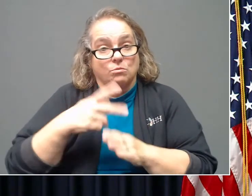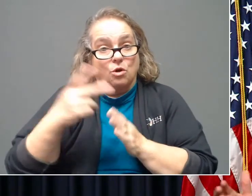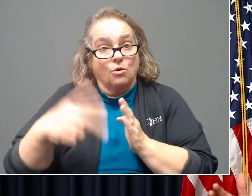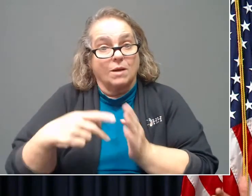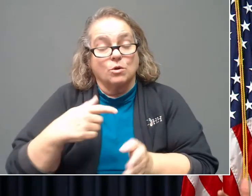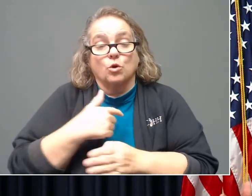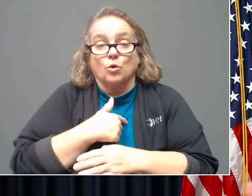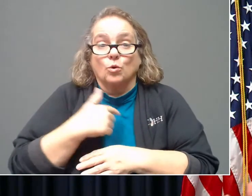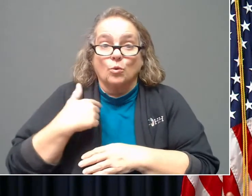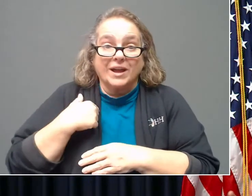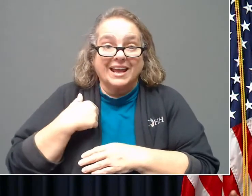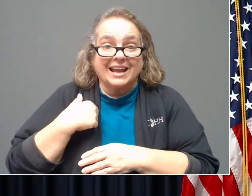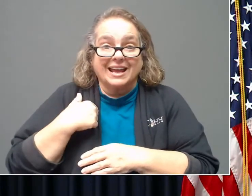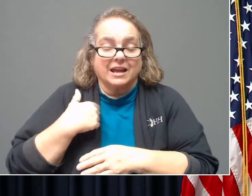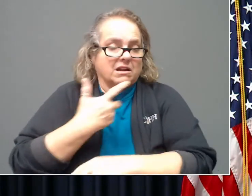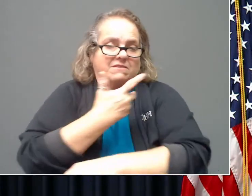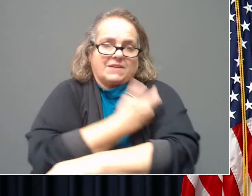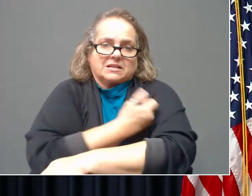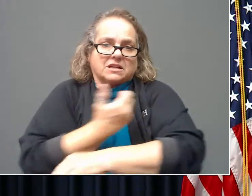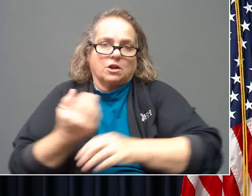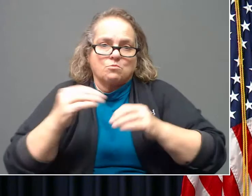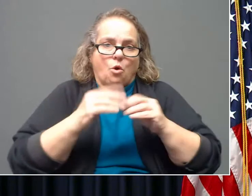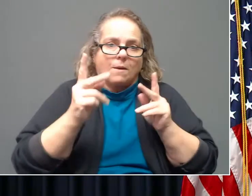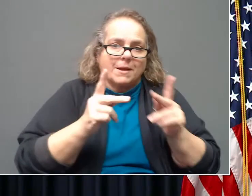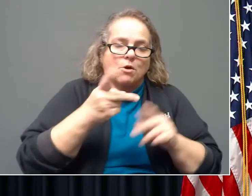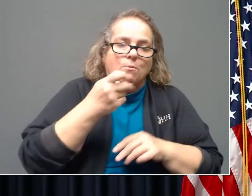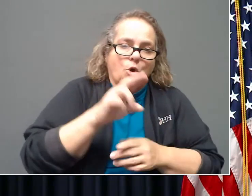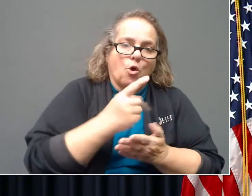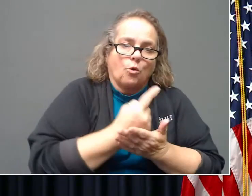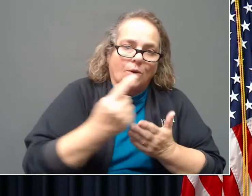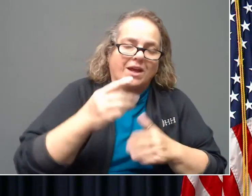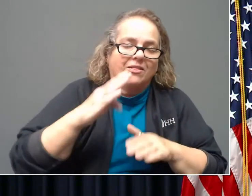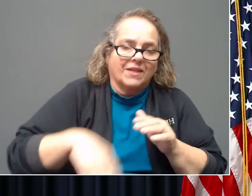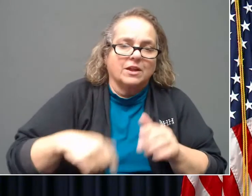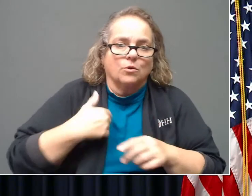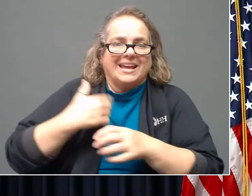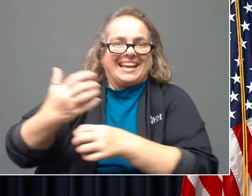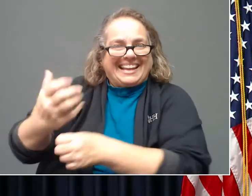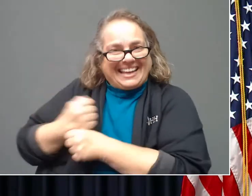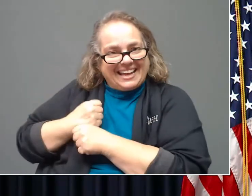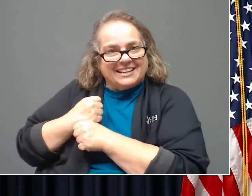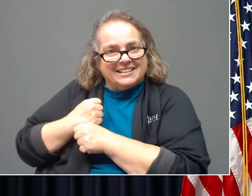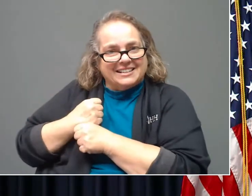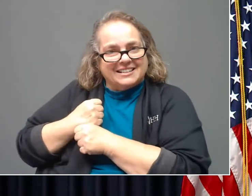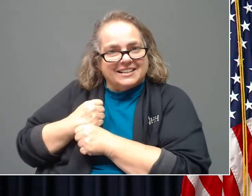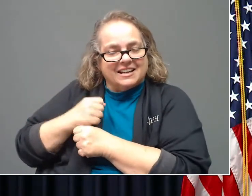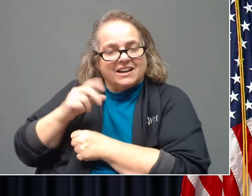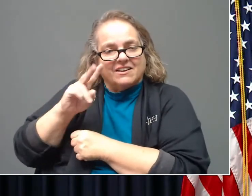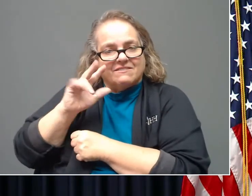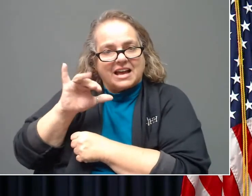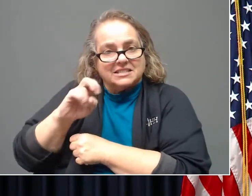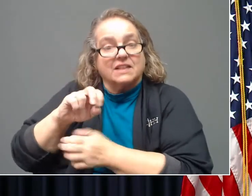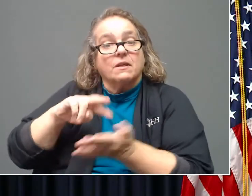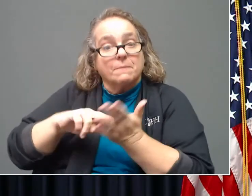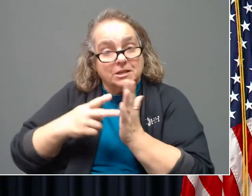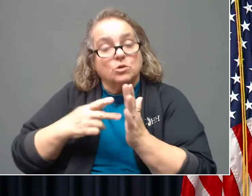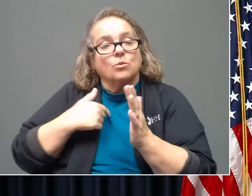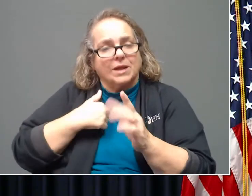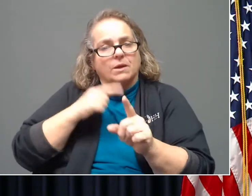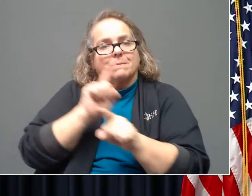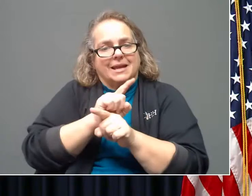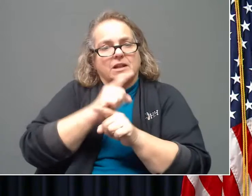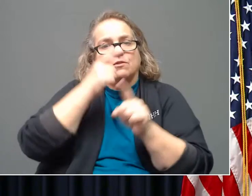we're vaccinating more people per week than we actually get supply, and that would suggest that we are meeting the goal. Now, we are working to have